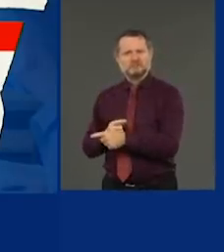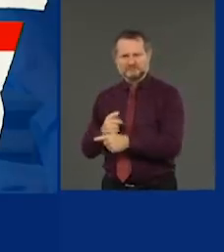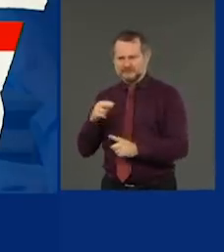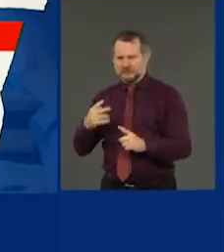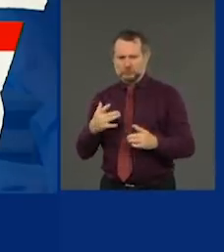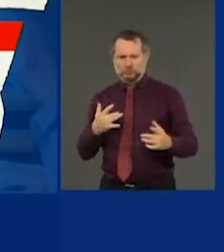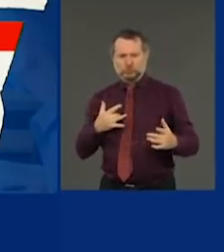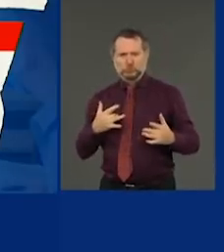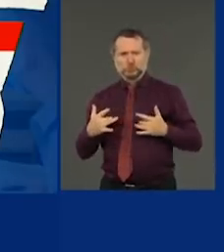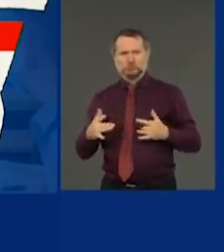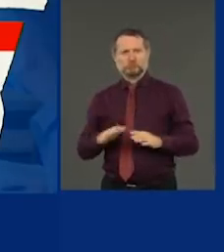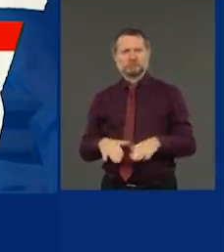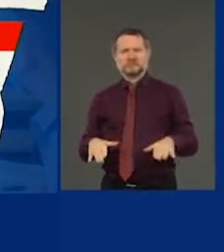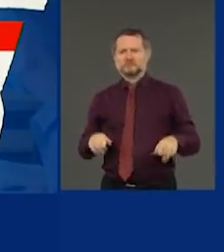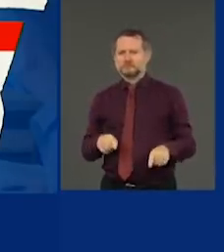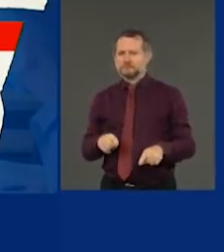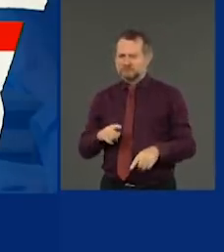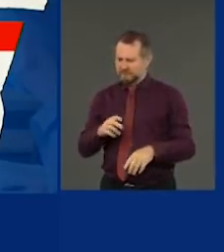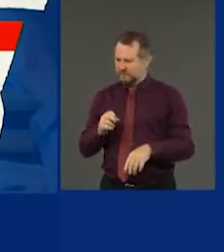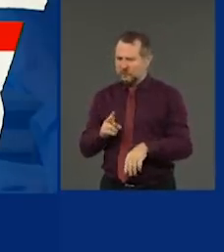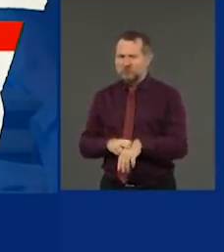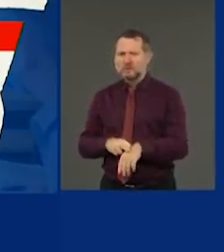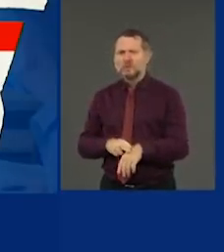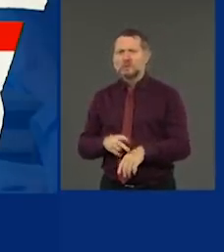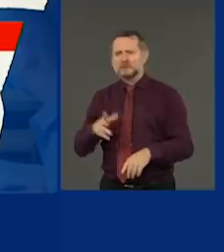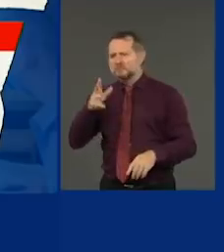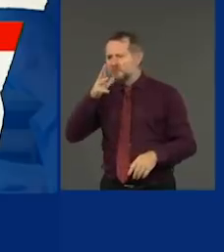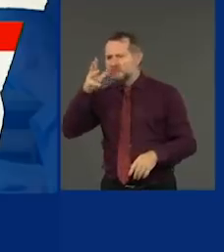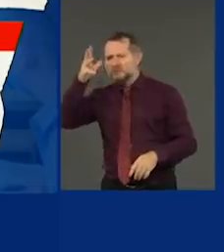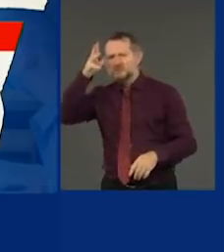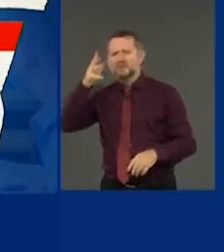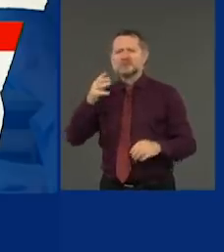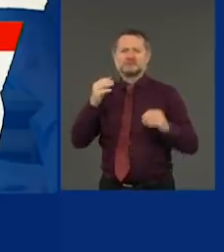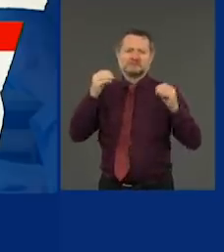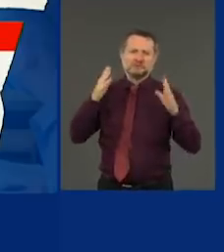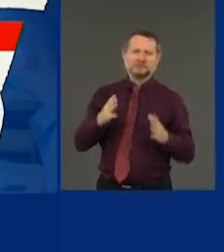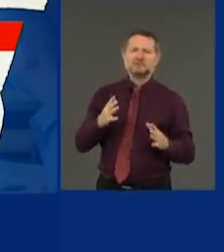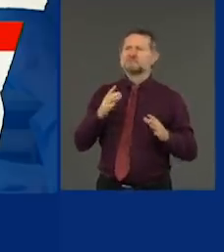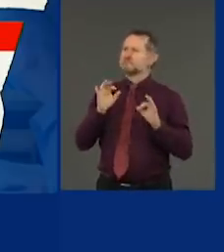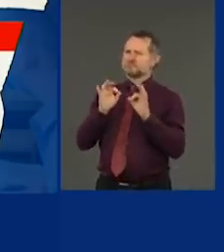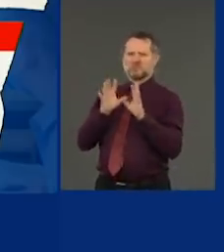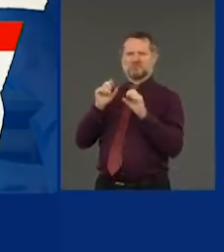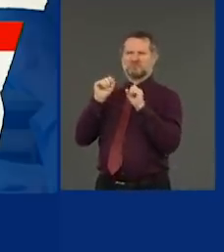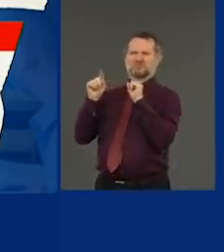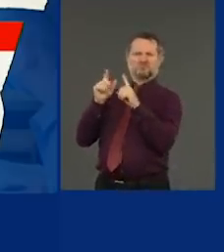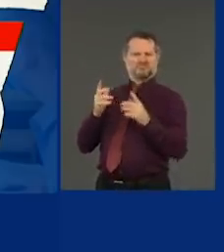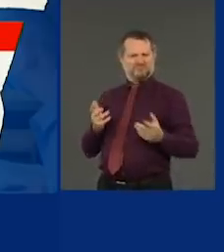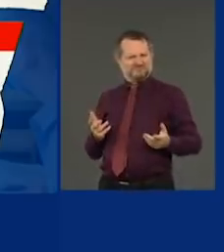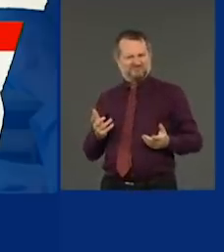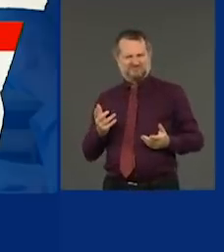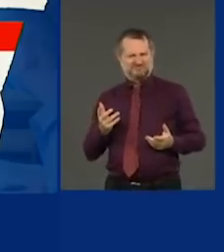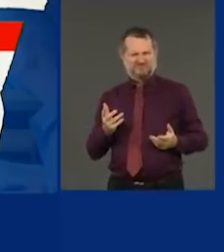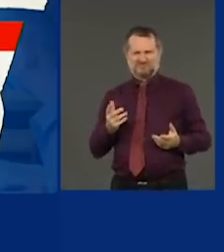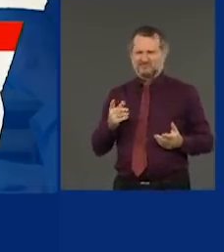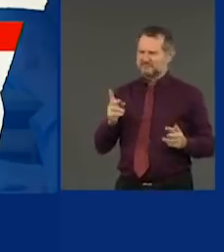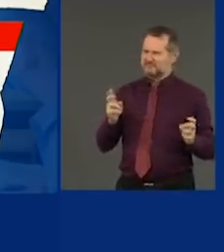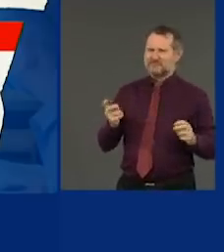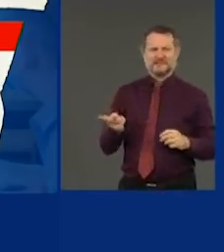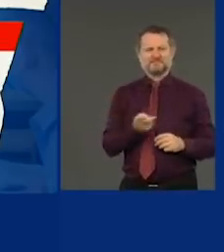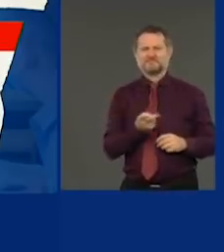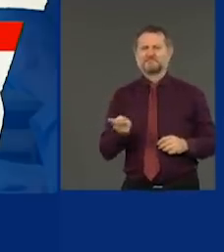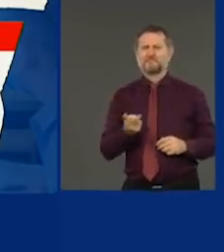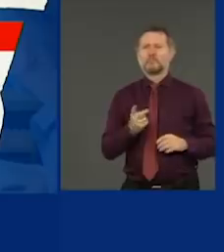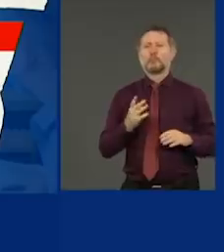only natural for the parents and the teachers to have questions. They're not being obstructionist. And I want the local